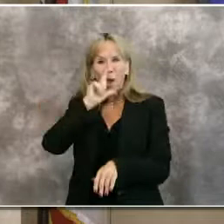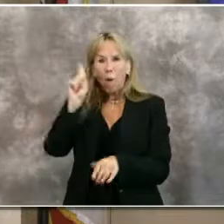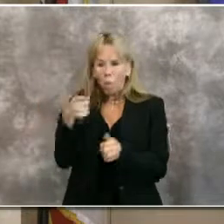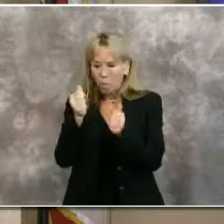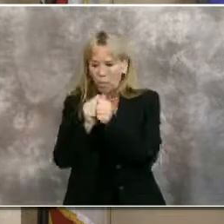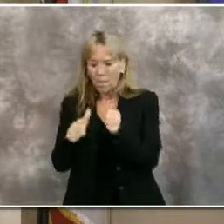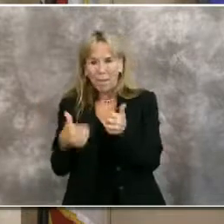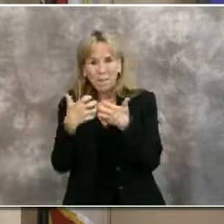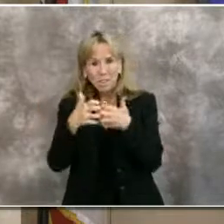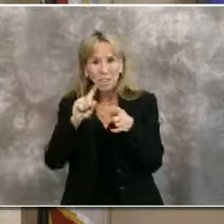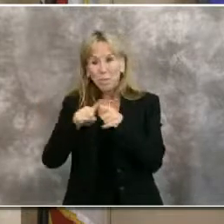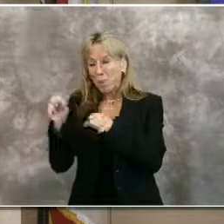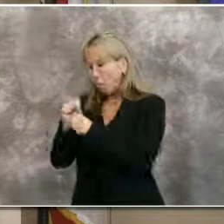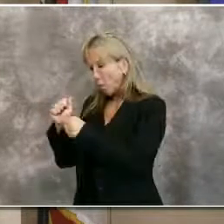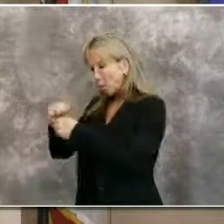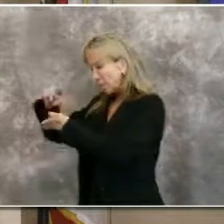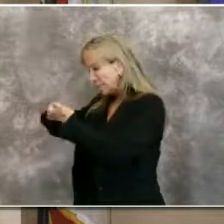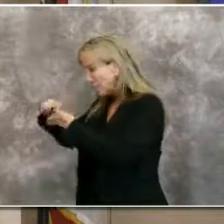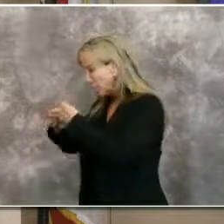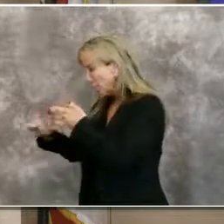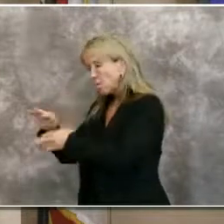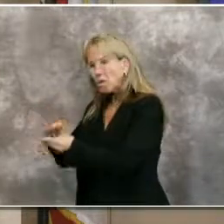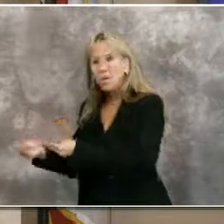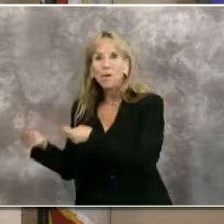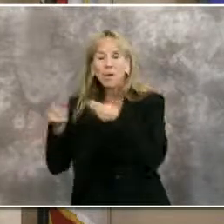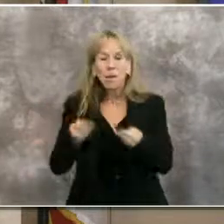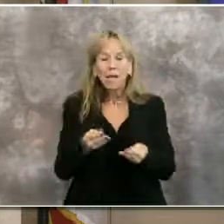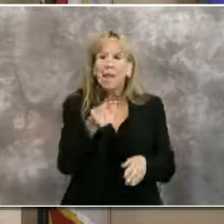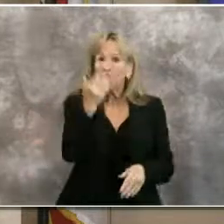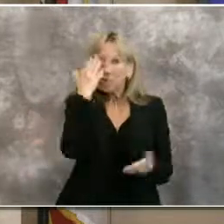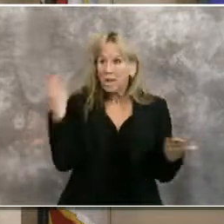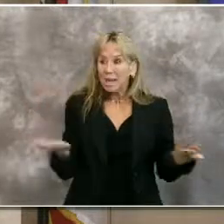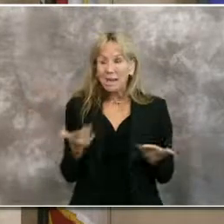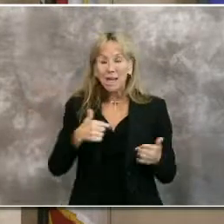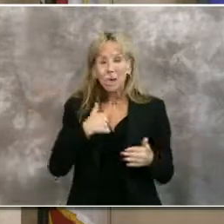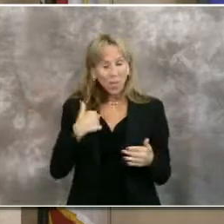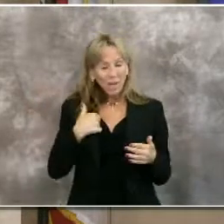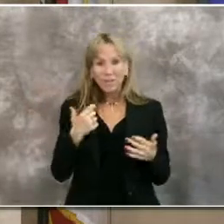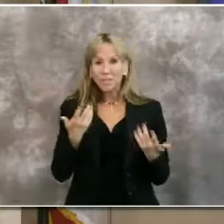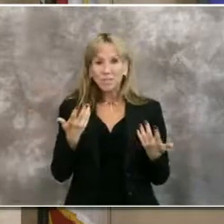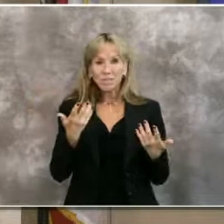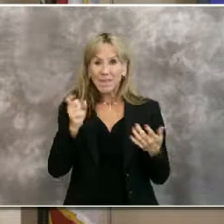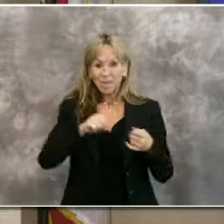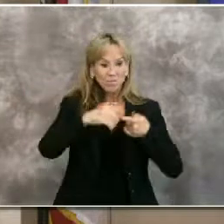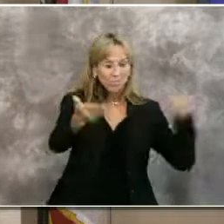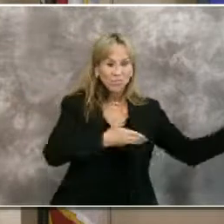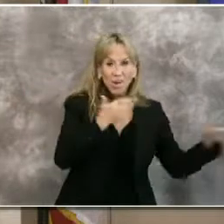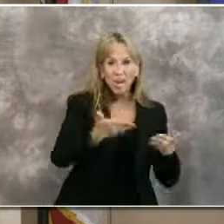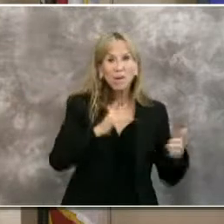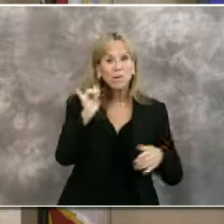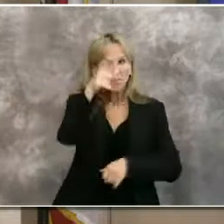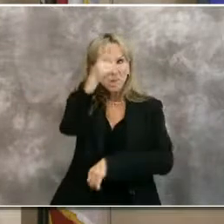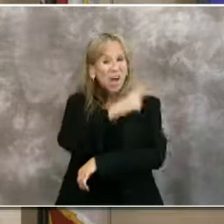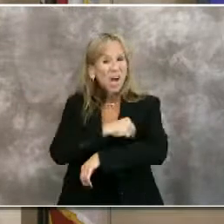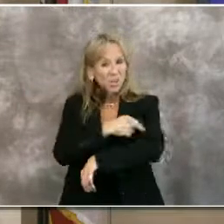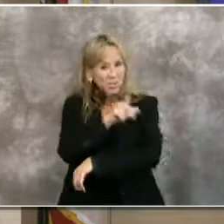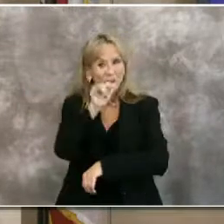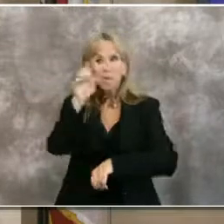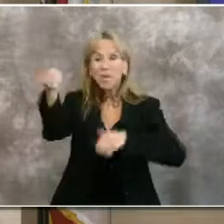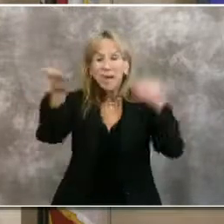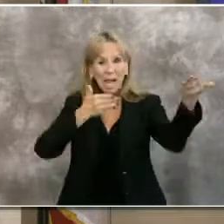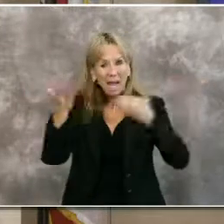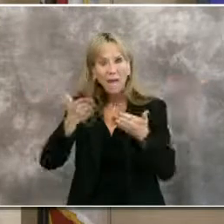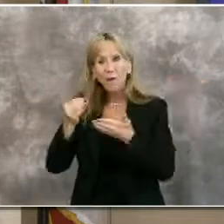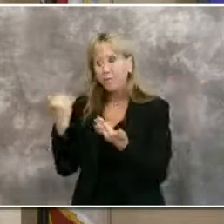that in our public health lab, we've brought on a lot of personnel, as have the hospital labs, and those people are working overtime. So